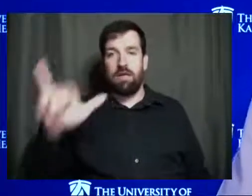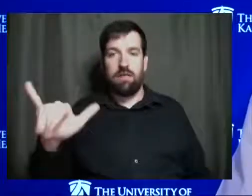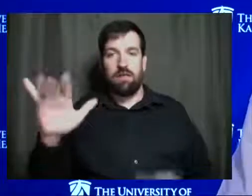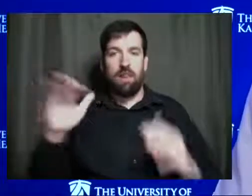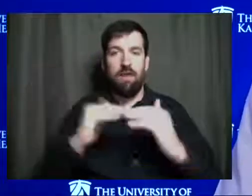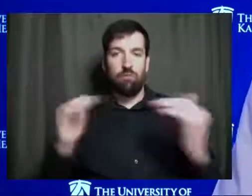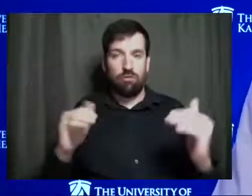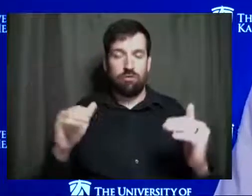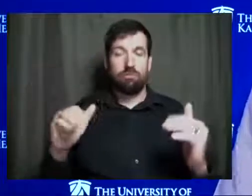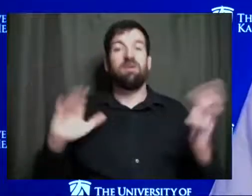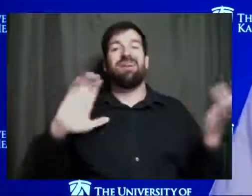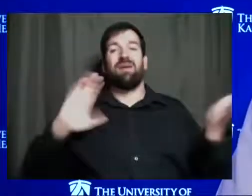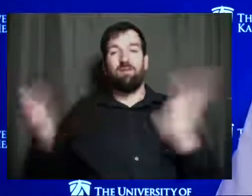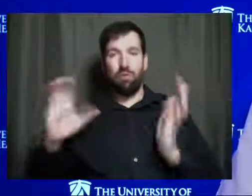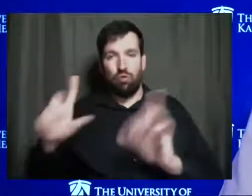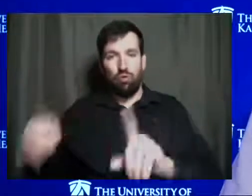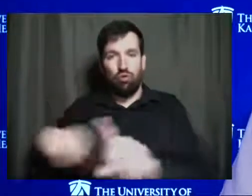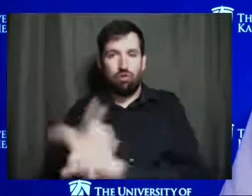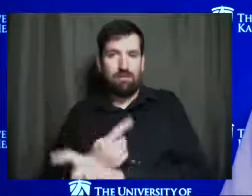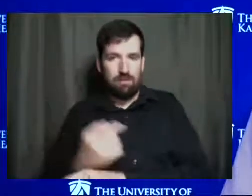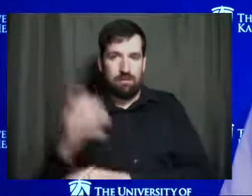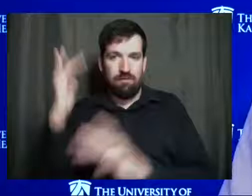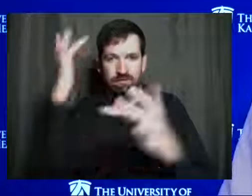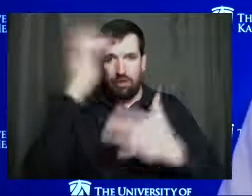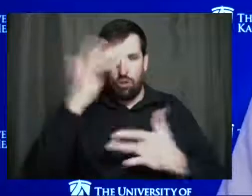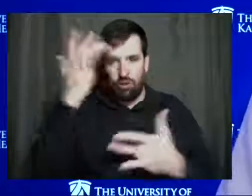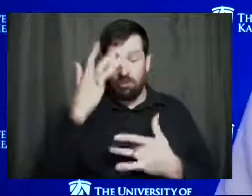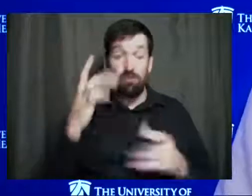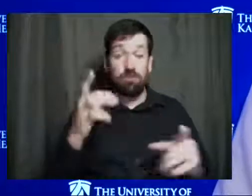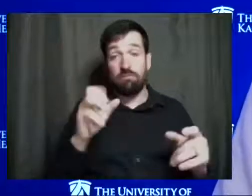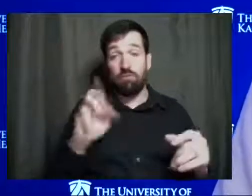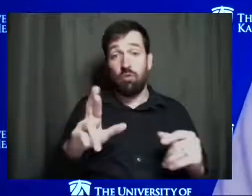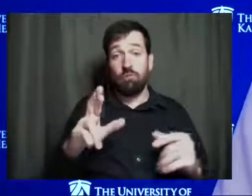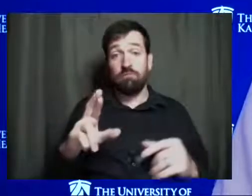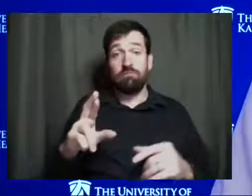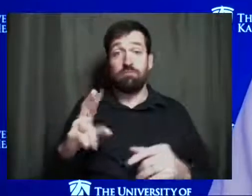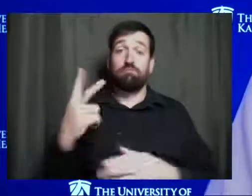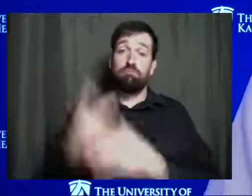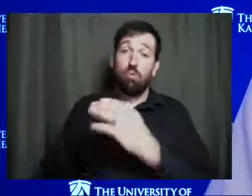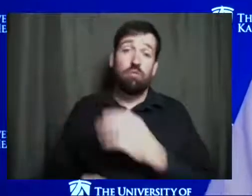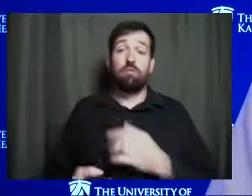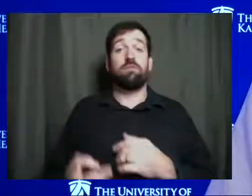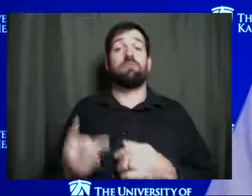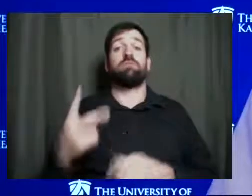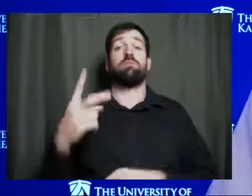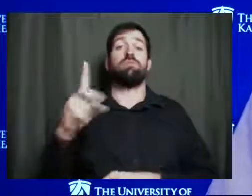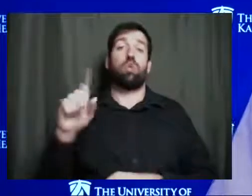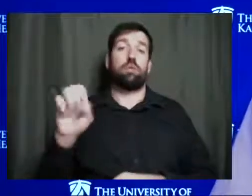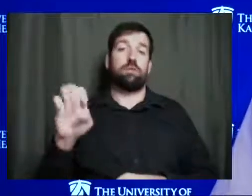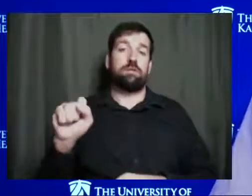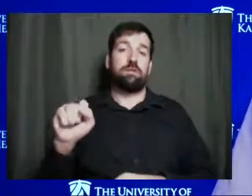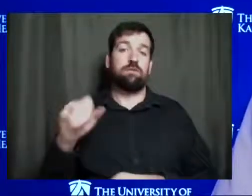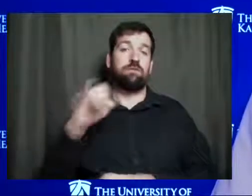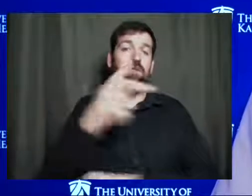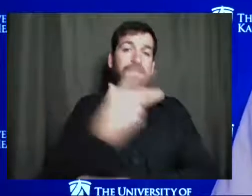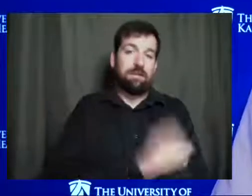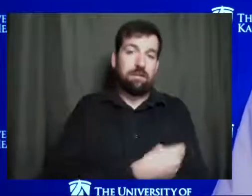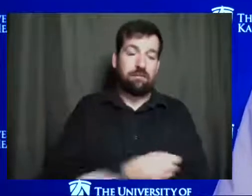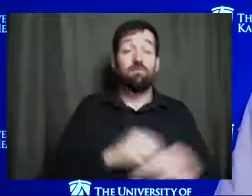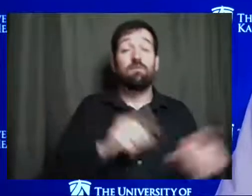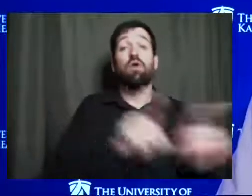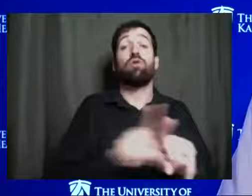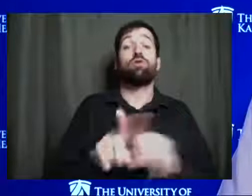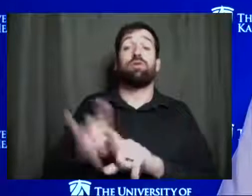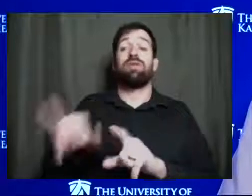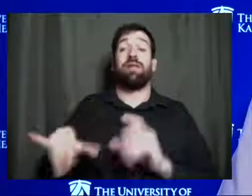had infection, and even compared to people who both had 2 doses of vaccine. In addition, we know that that additional dose of